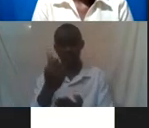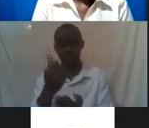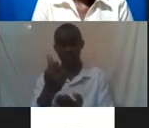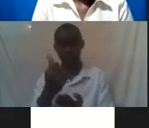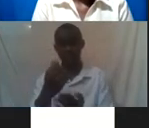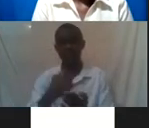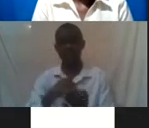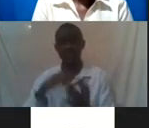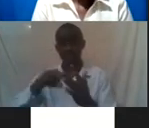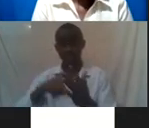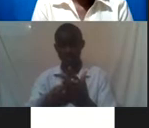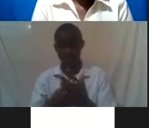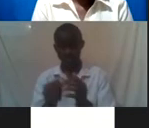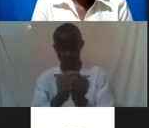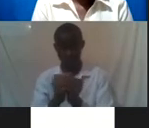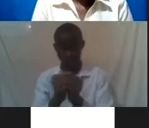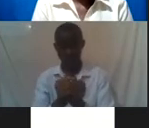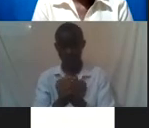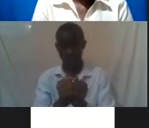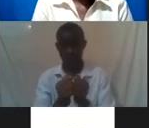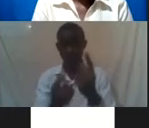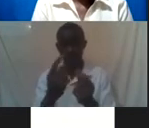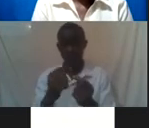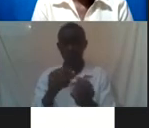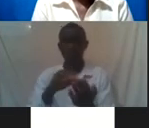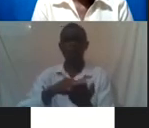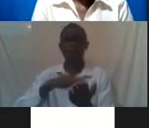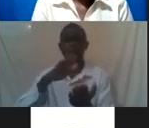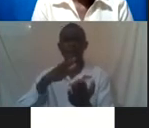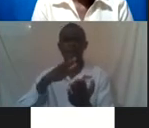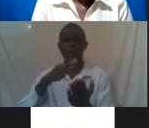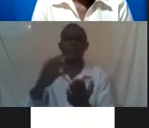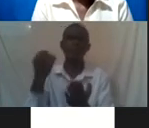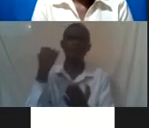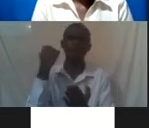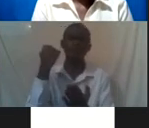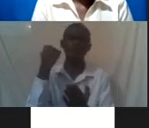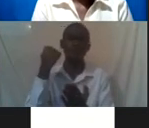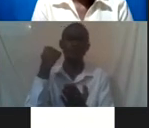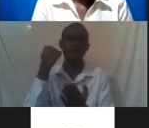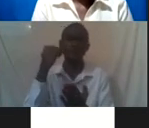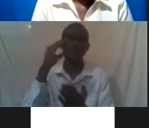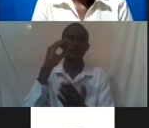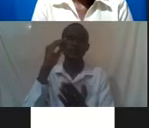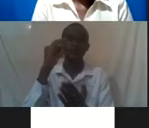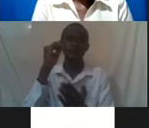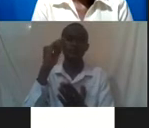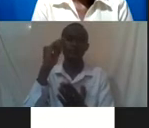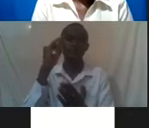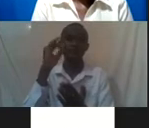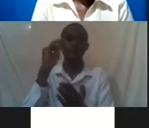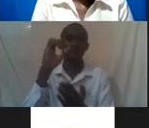the issue of the most recent audited accounts. The